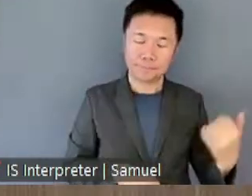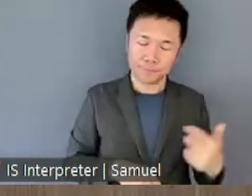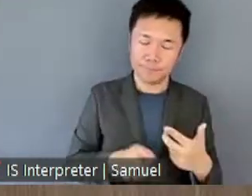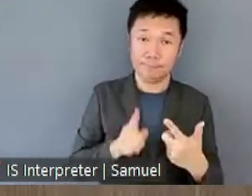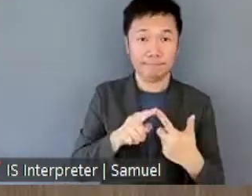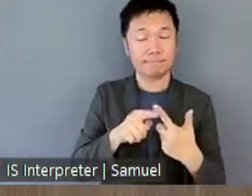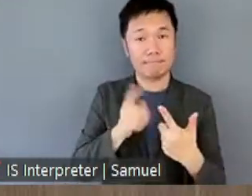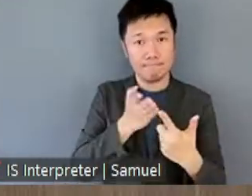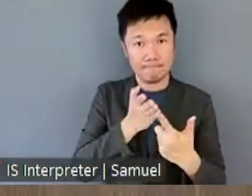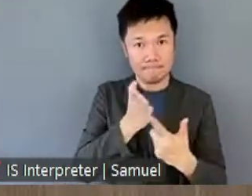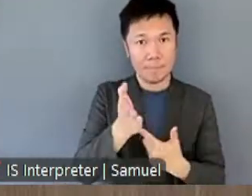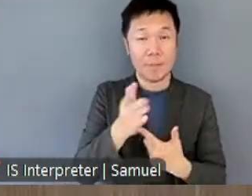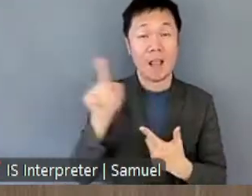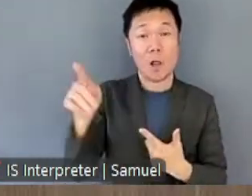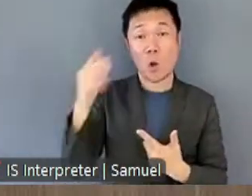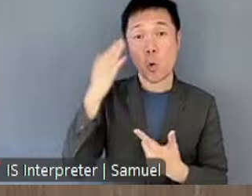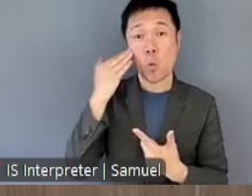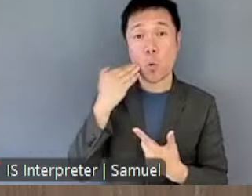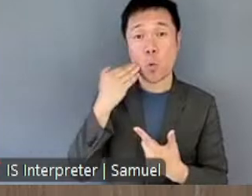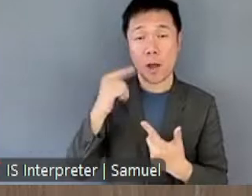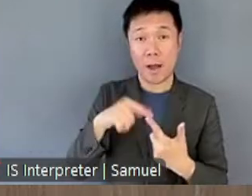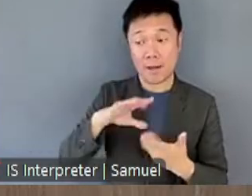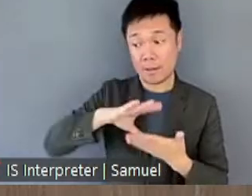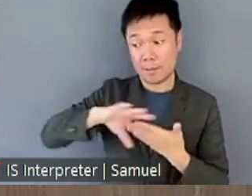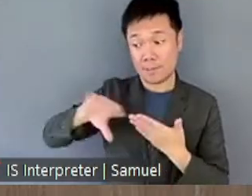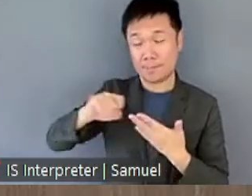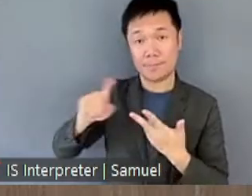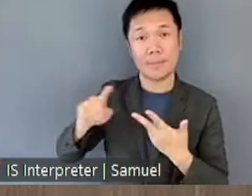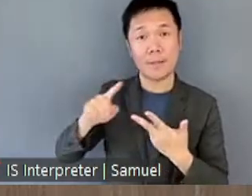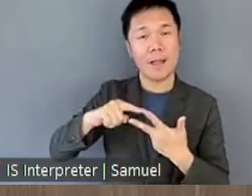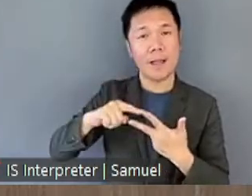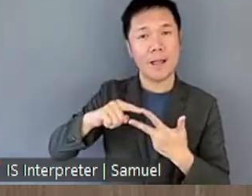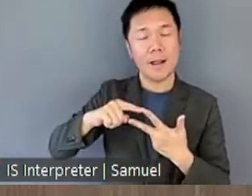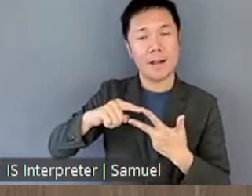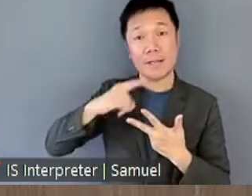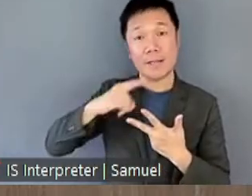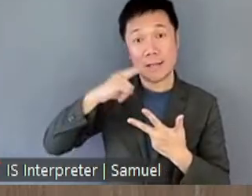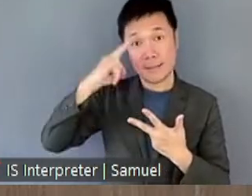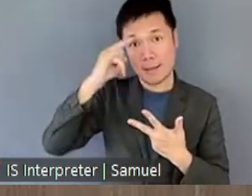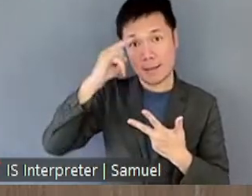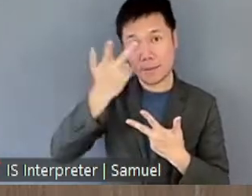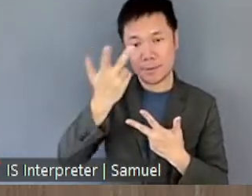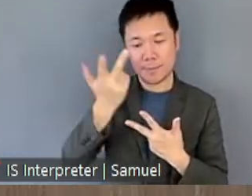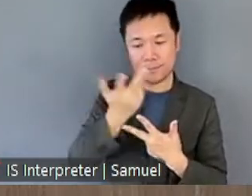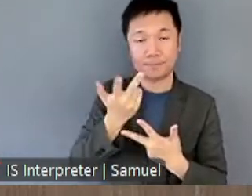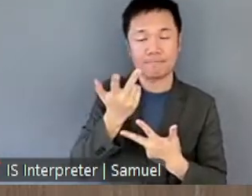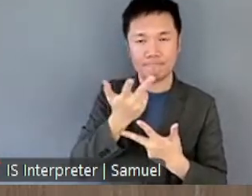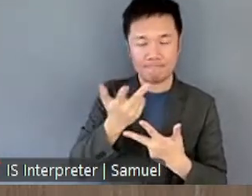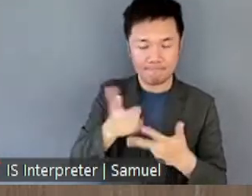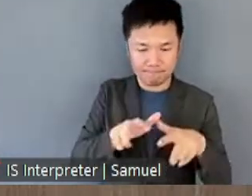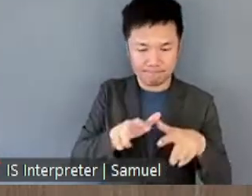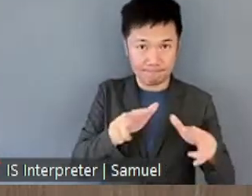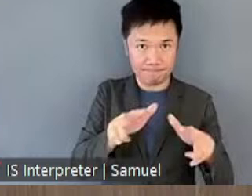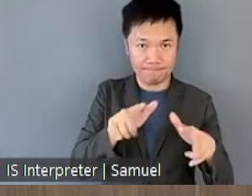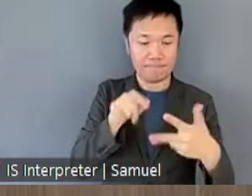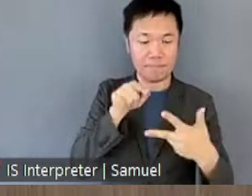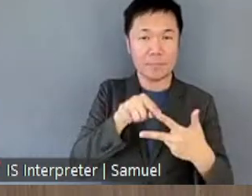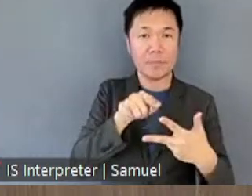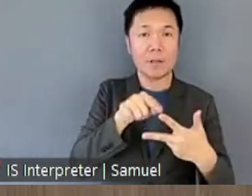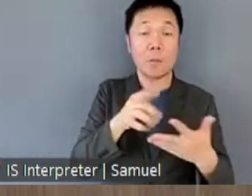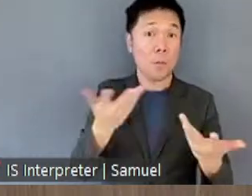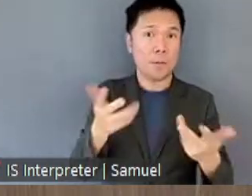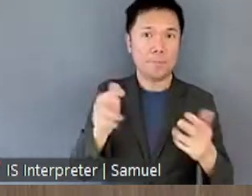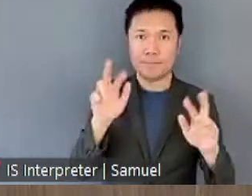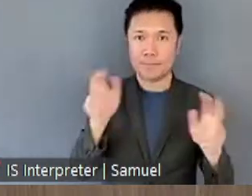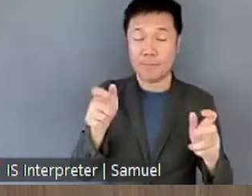Secretariat, Republic of Korea and Kazakhstan, and it is entitled